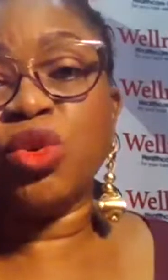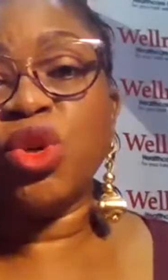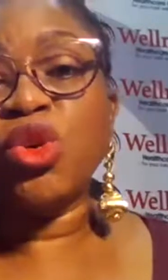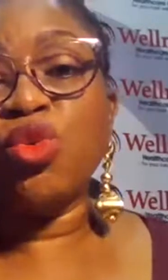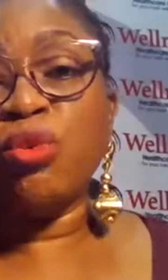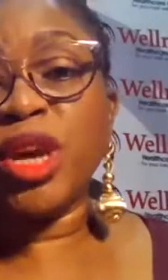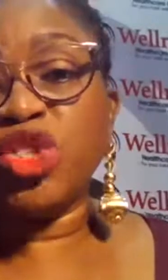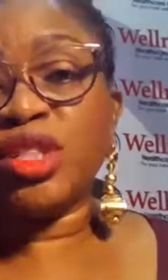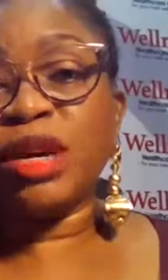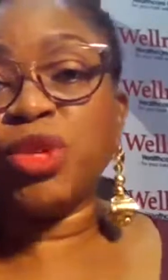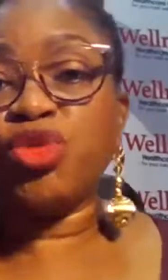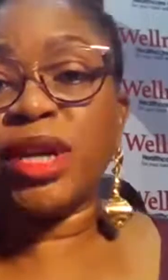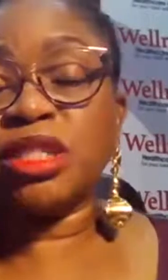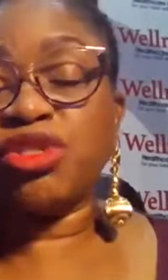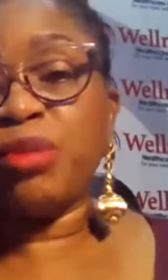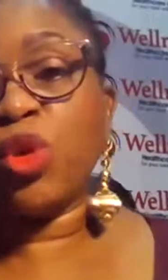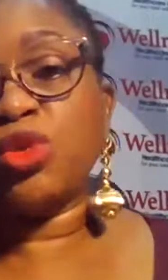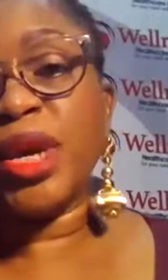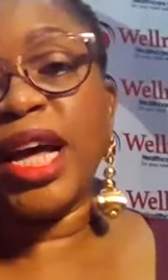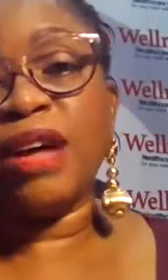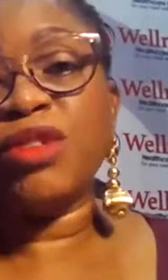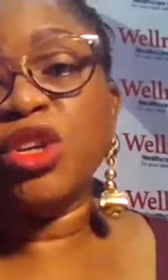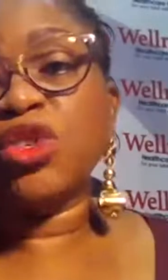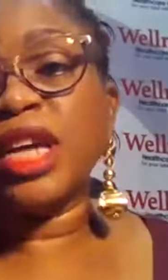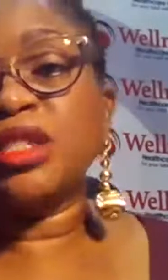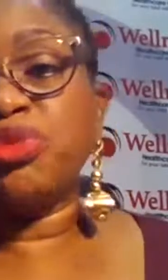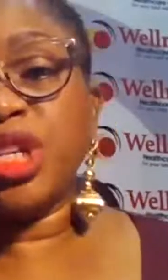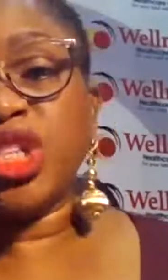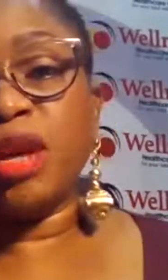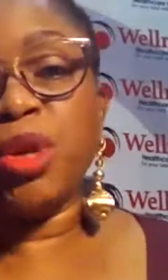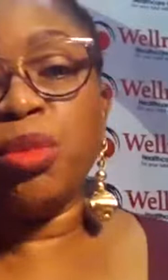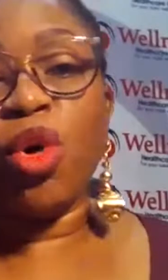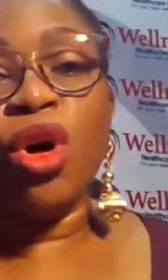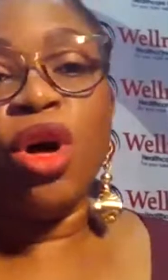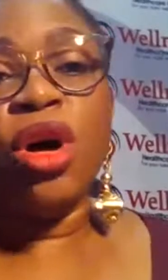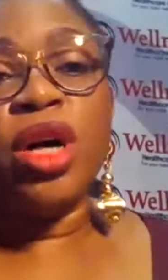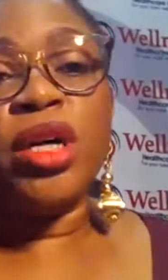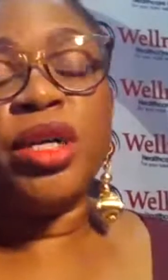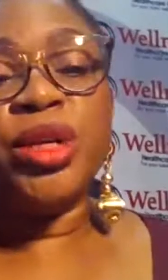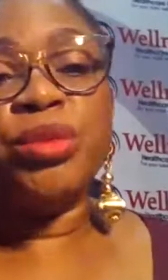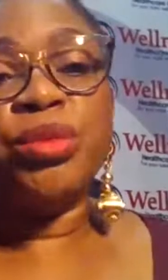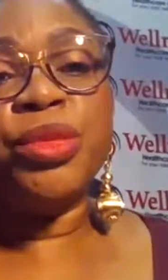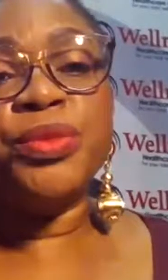webinar, also we'll make sure that we transcribe what we have so that the reach can be more.